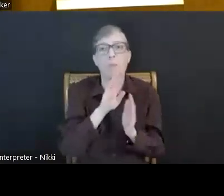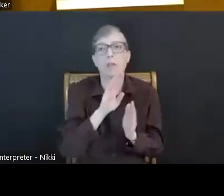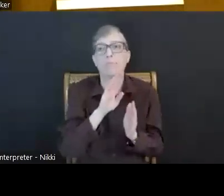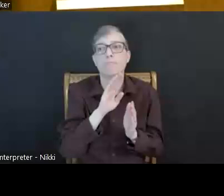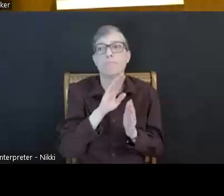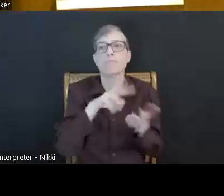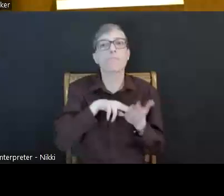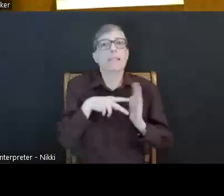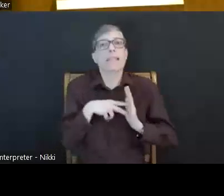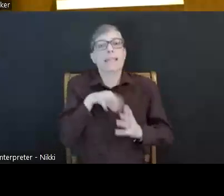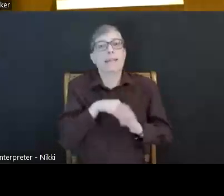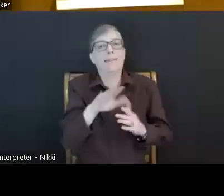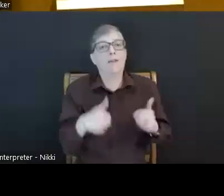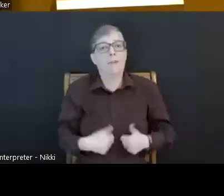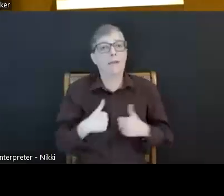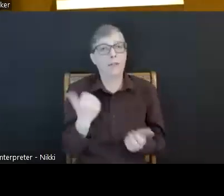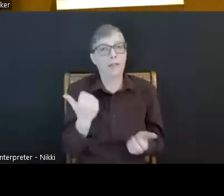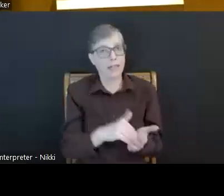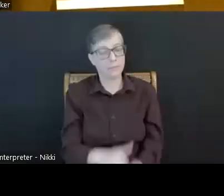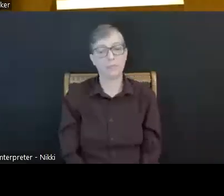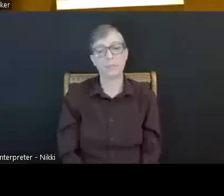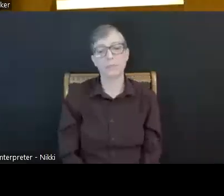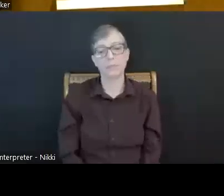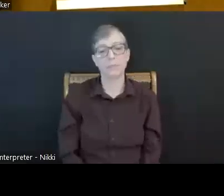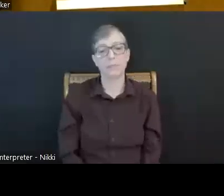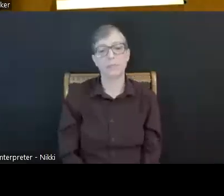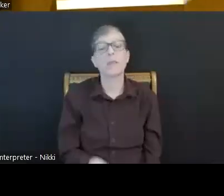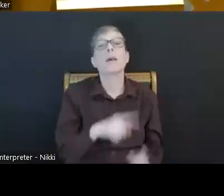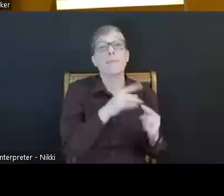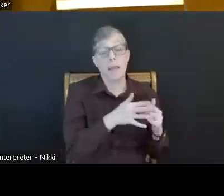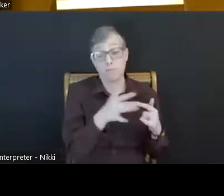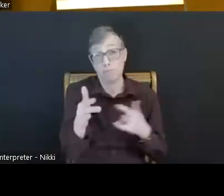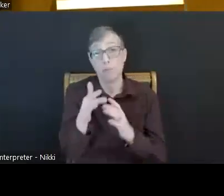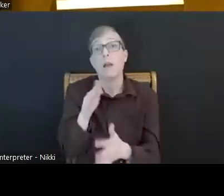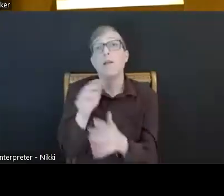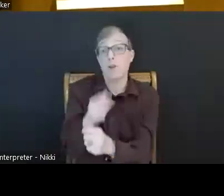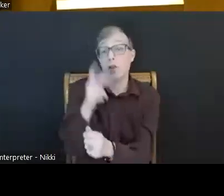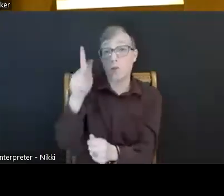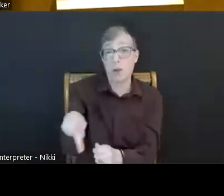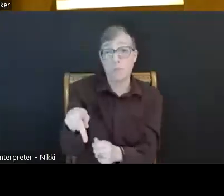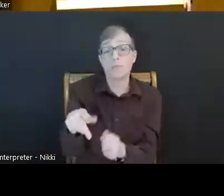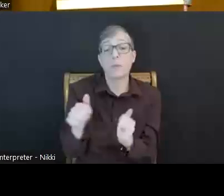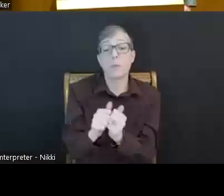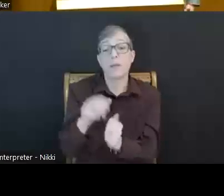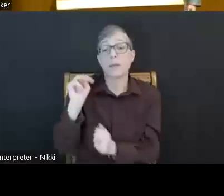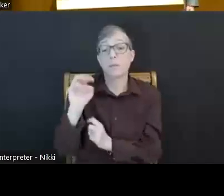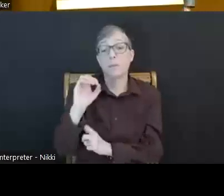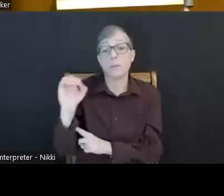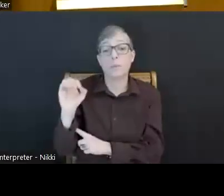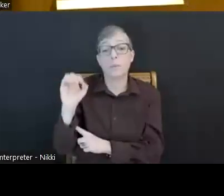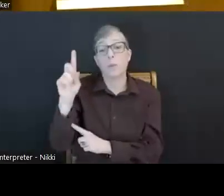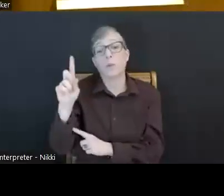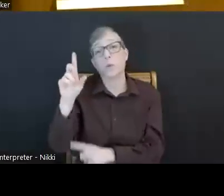looked in the follow-up at the rate of diagnosable mood disorders, again, which nobody had initially. And they found